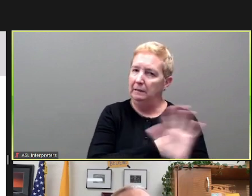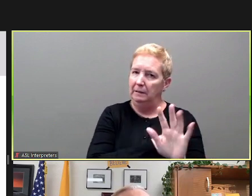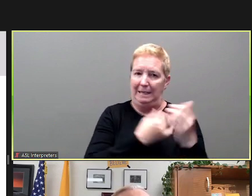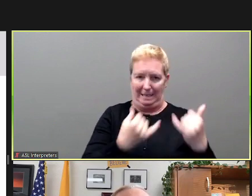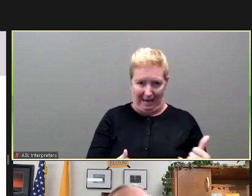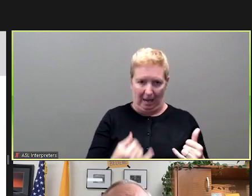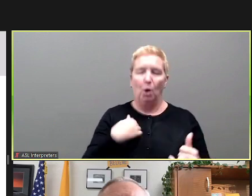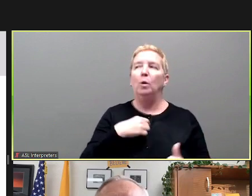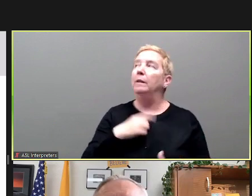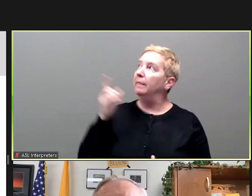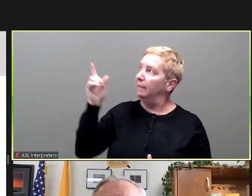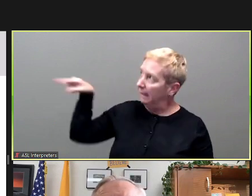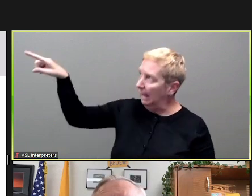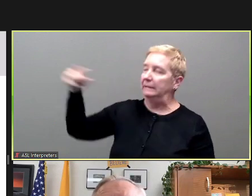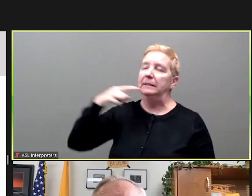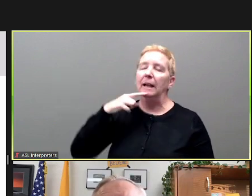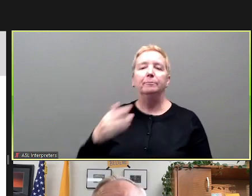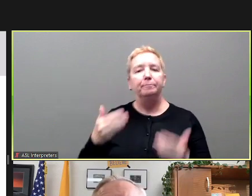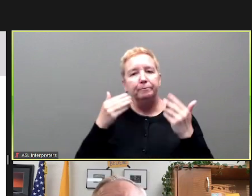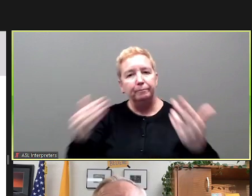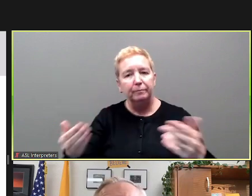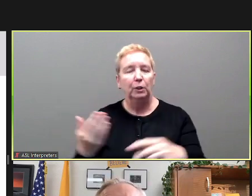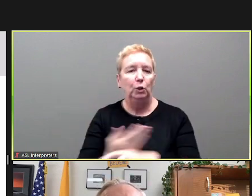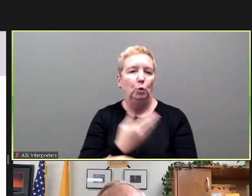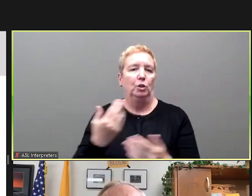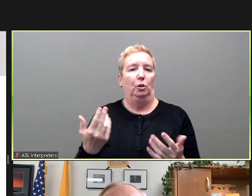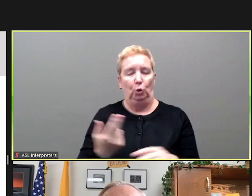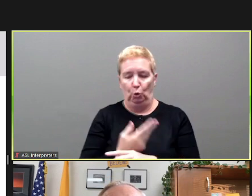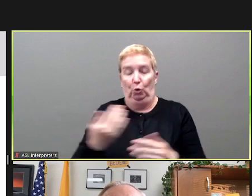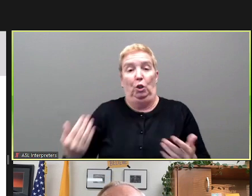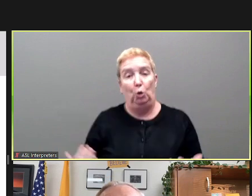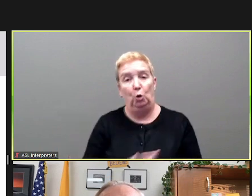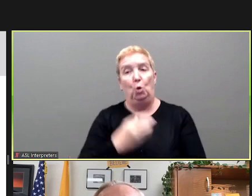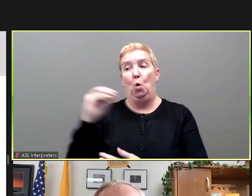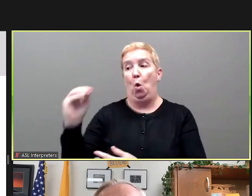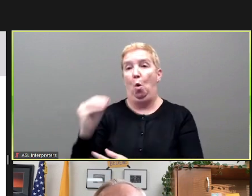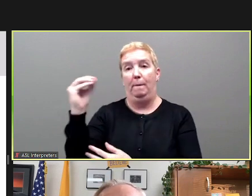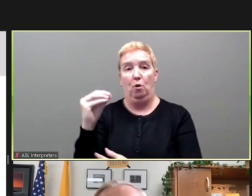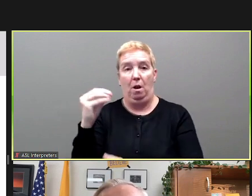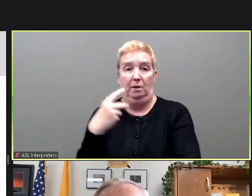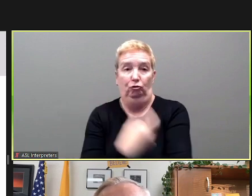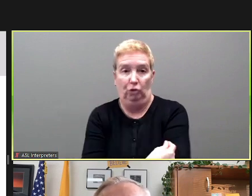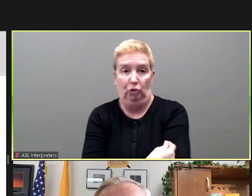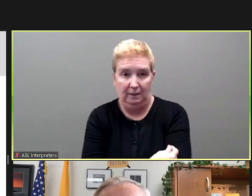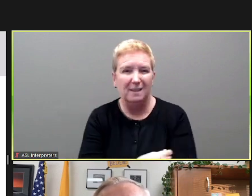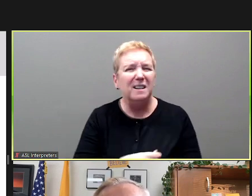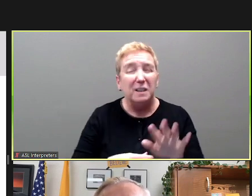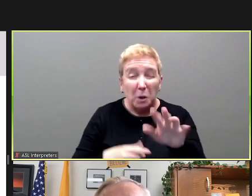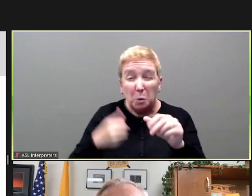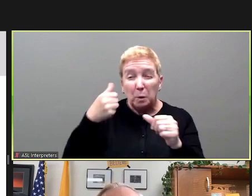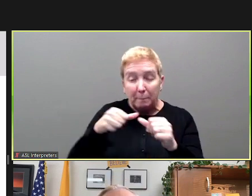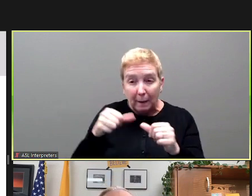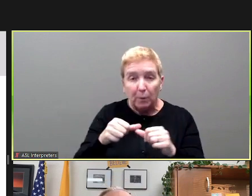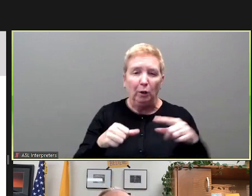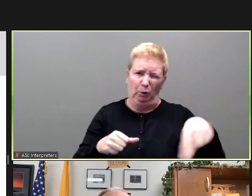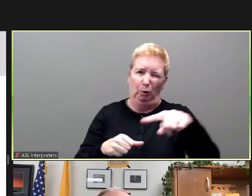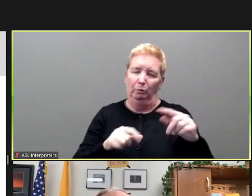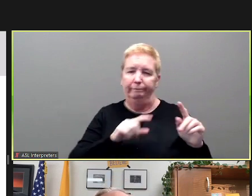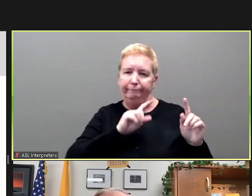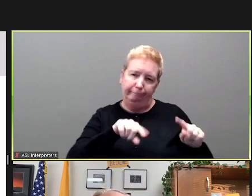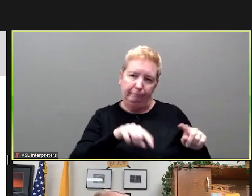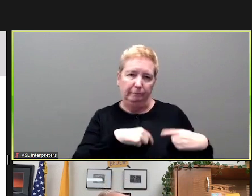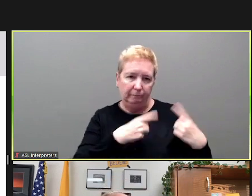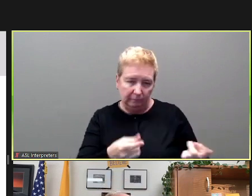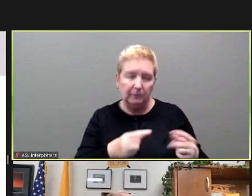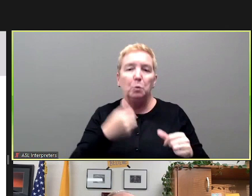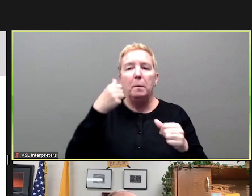Now, those of you who've been attending these press conferences for 2.5 years, remember that we actually started talking about this